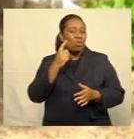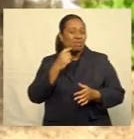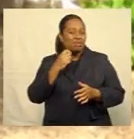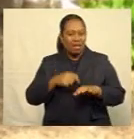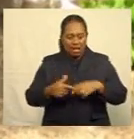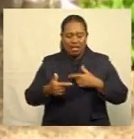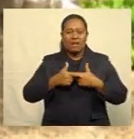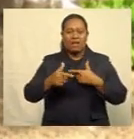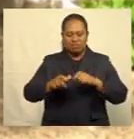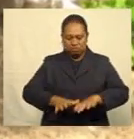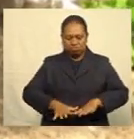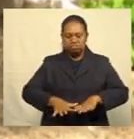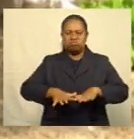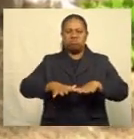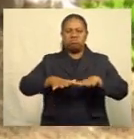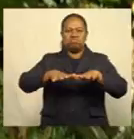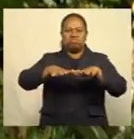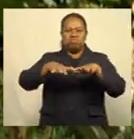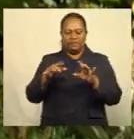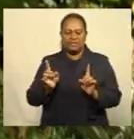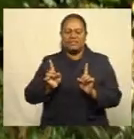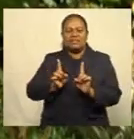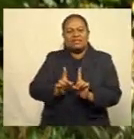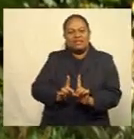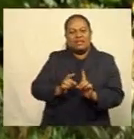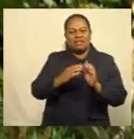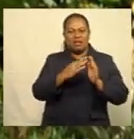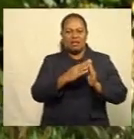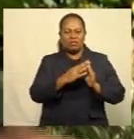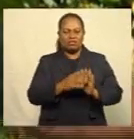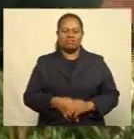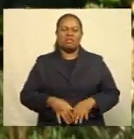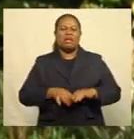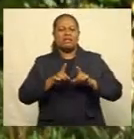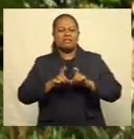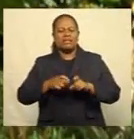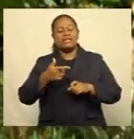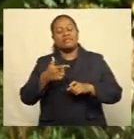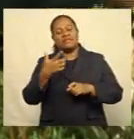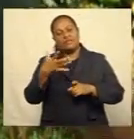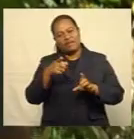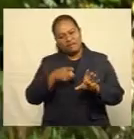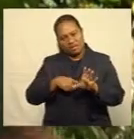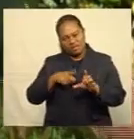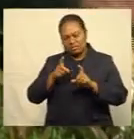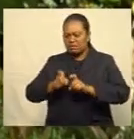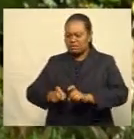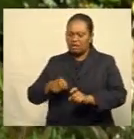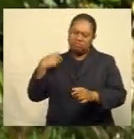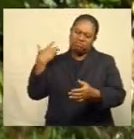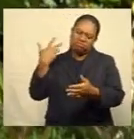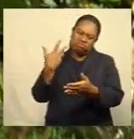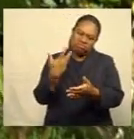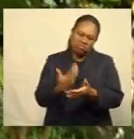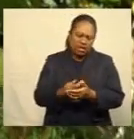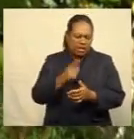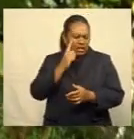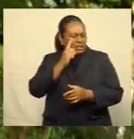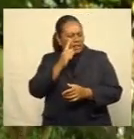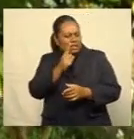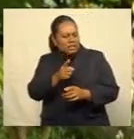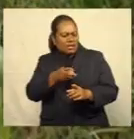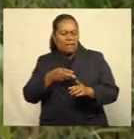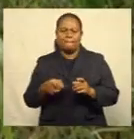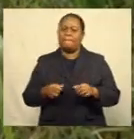moving closer to the house along this side. I have been living here for 75 years. I have seen a major change due to climate